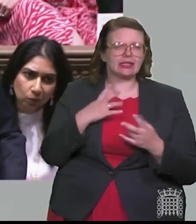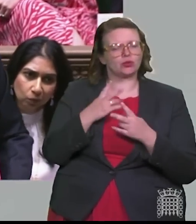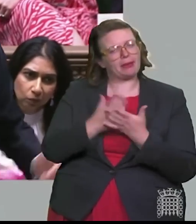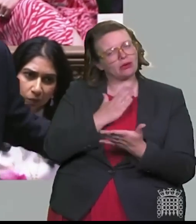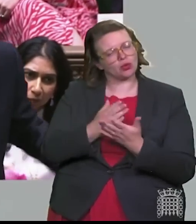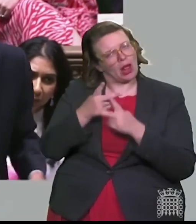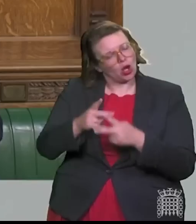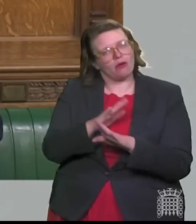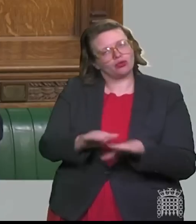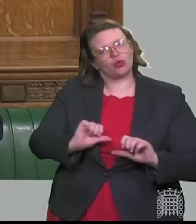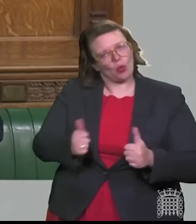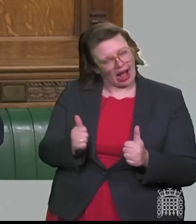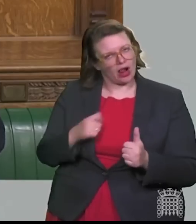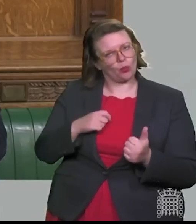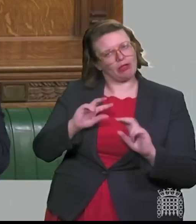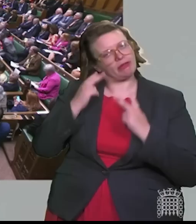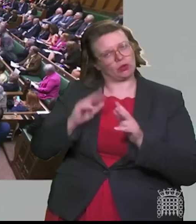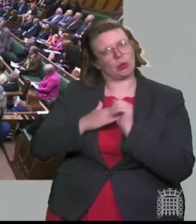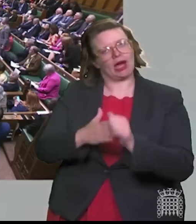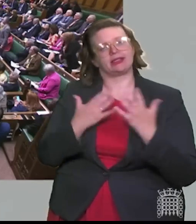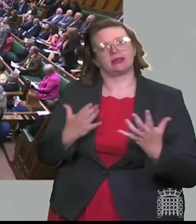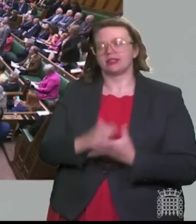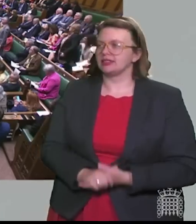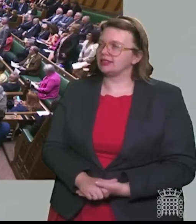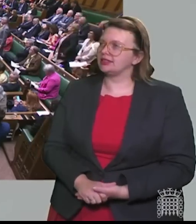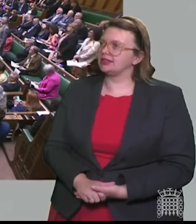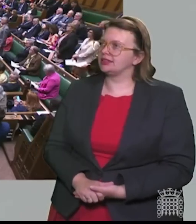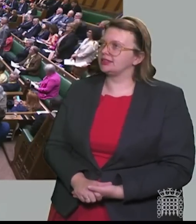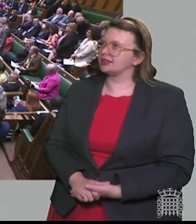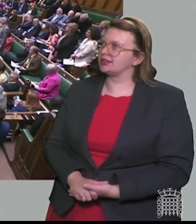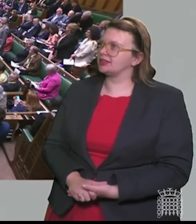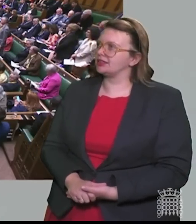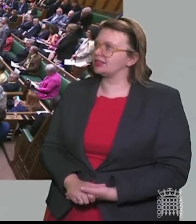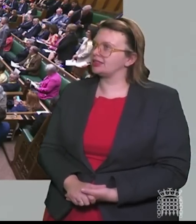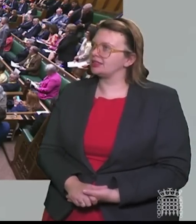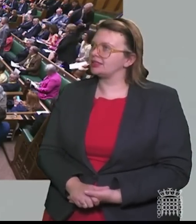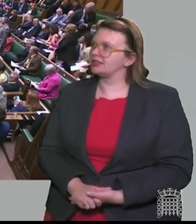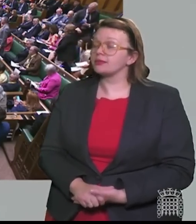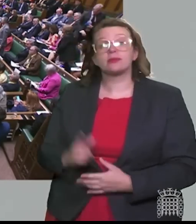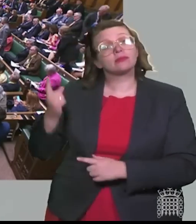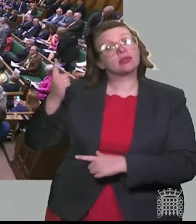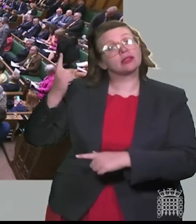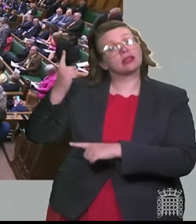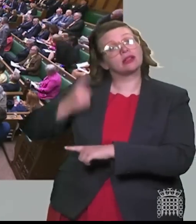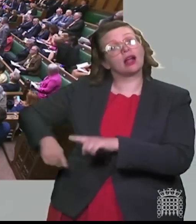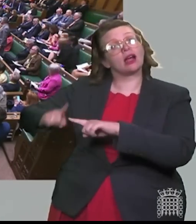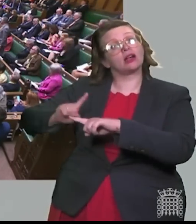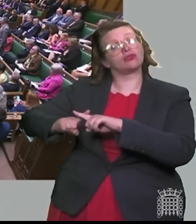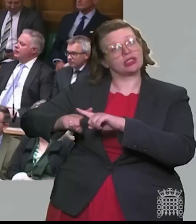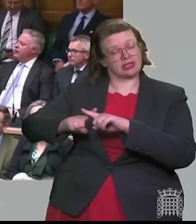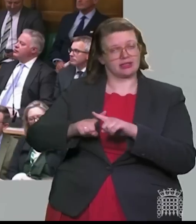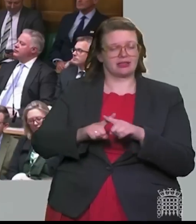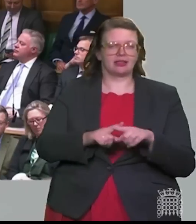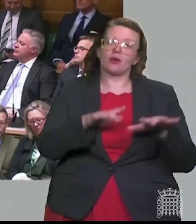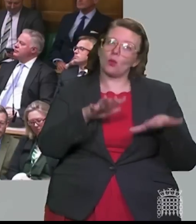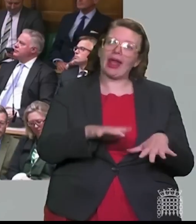our children, and that's what our new guidance will do. Thank you, Mr. Speaker. Last year, the independent members of the Betsy